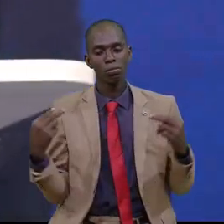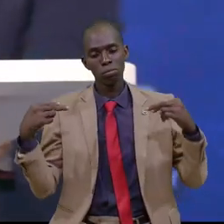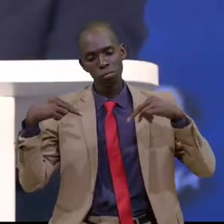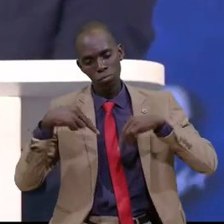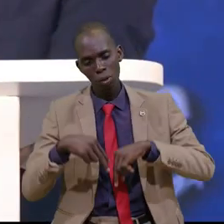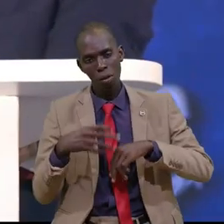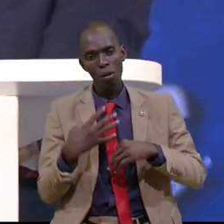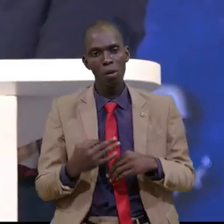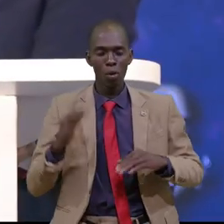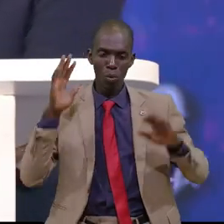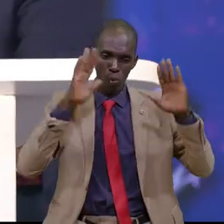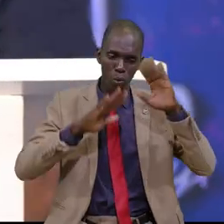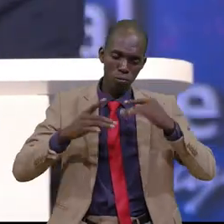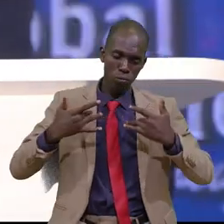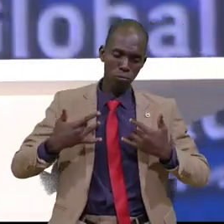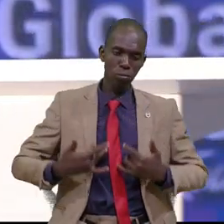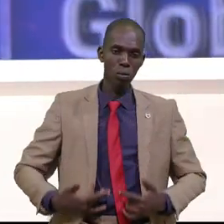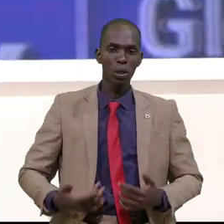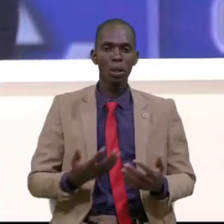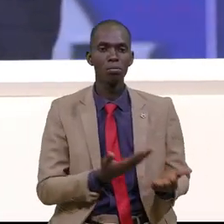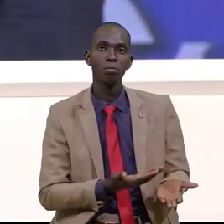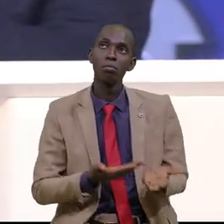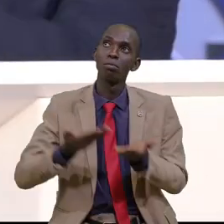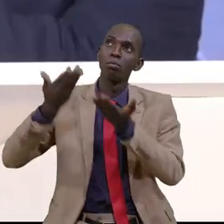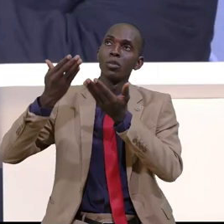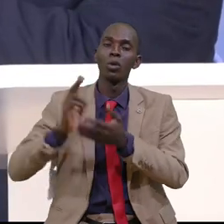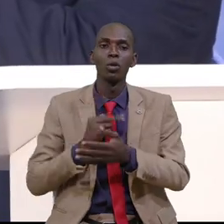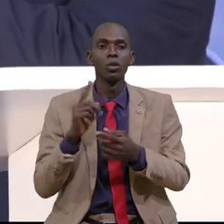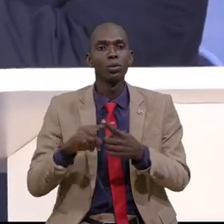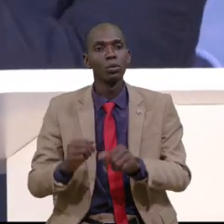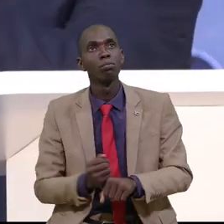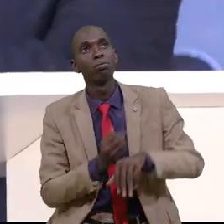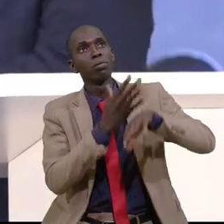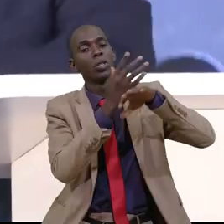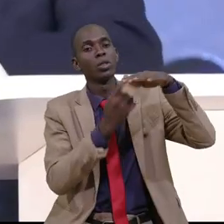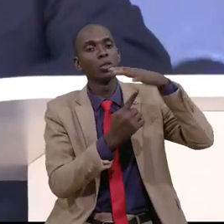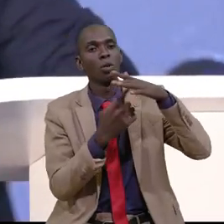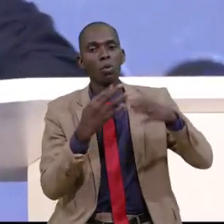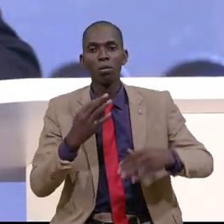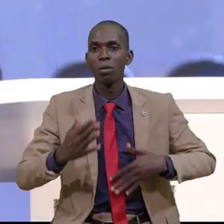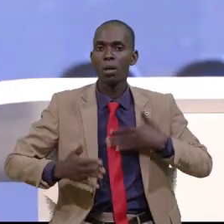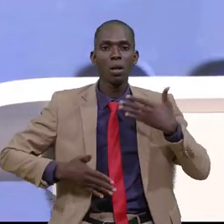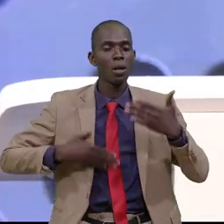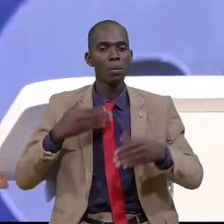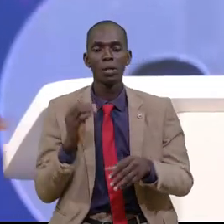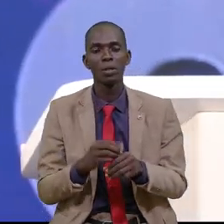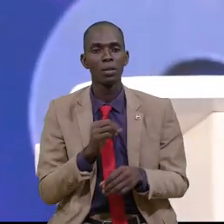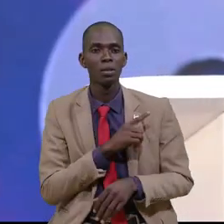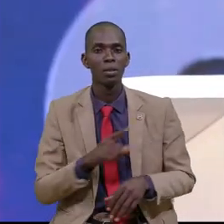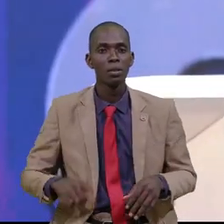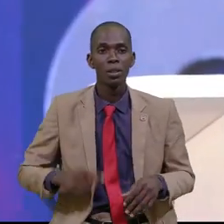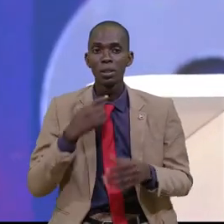and take us to the mountaintop of excitement and joy in the Lord. He says,